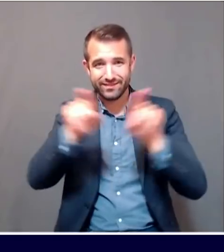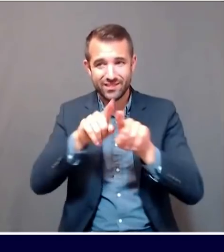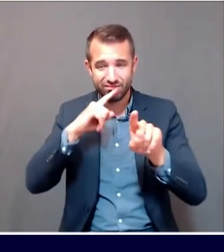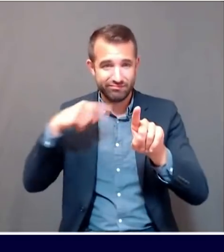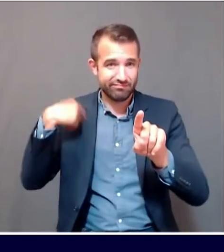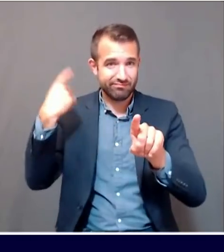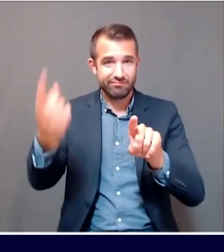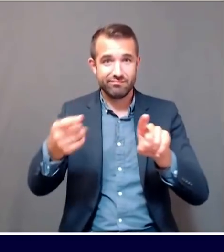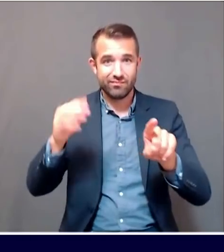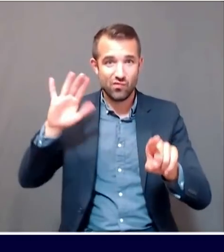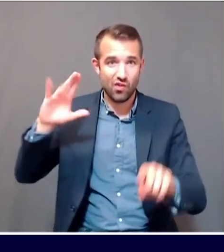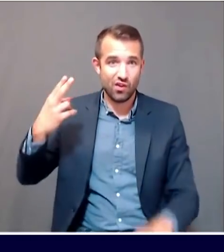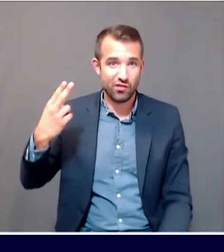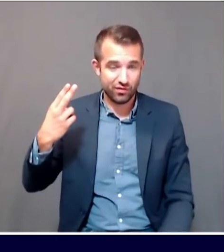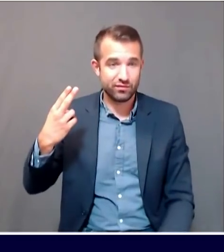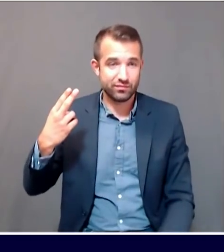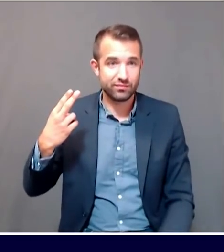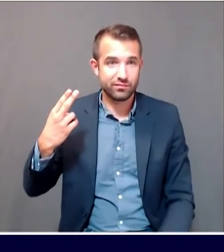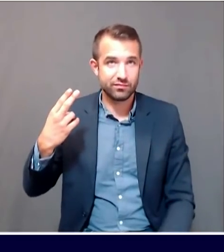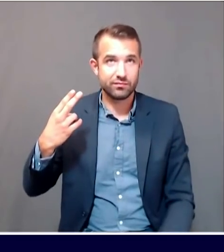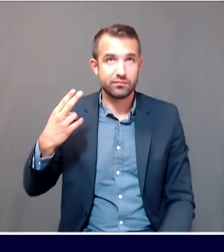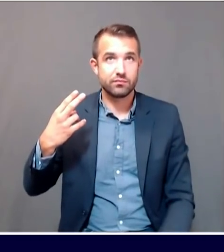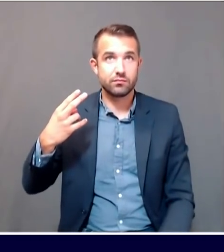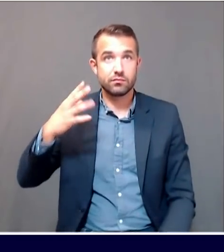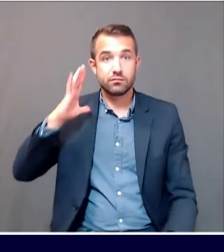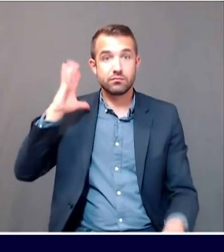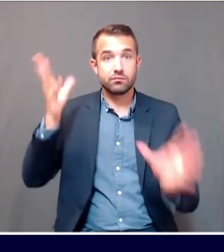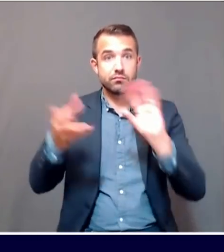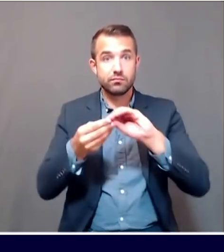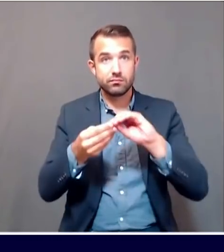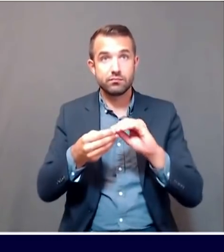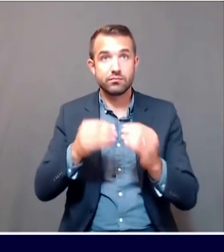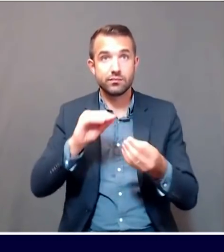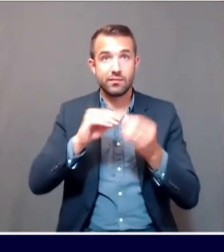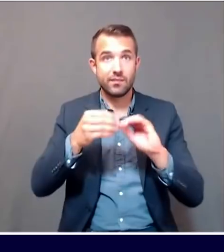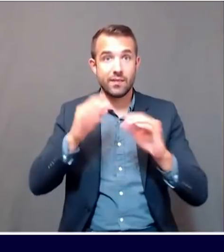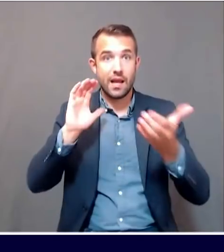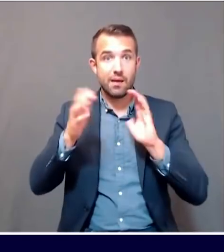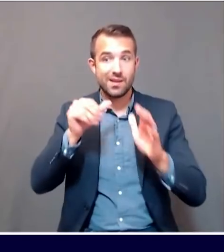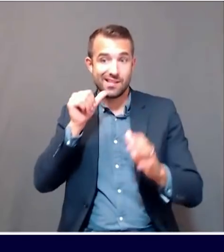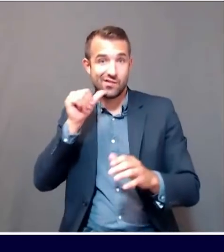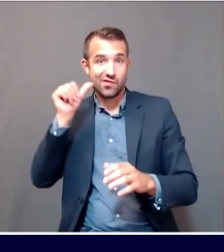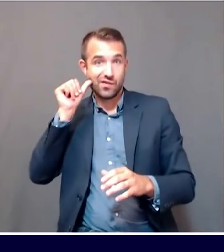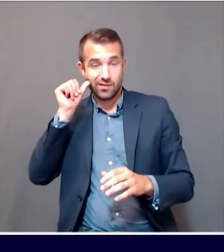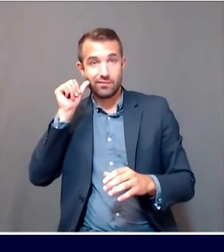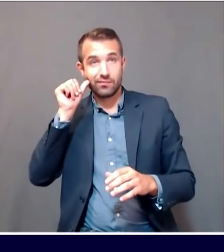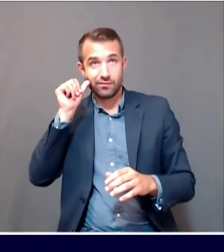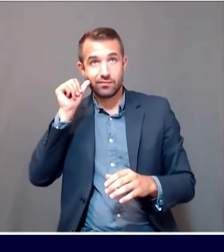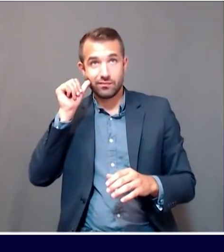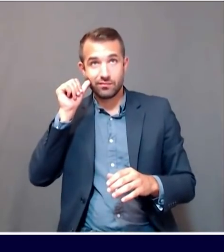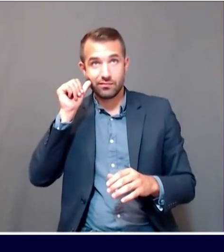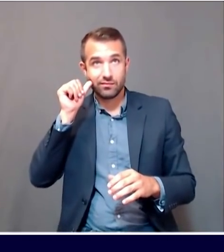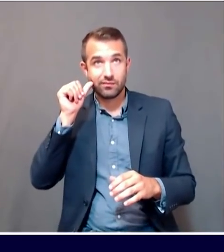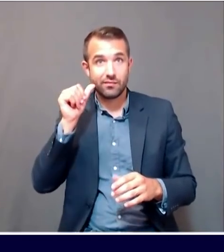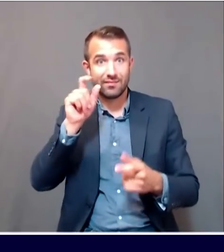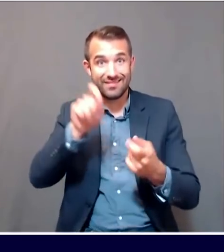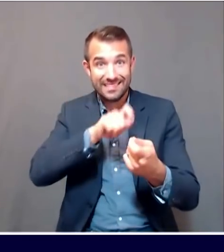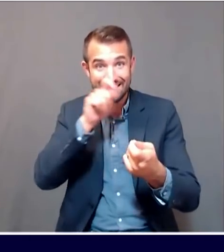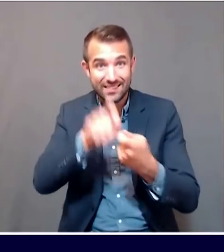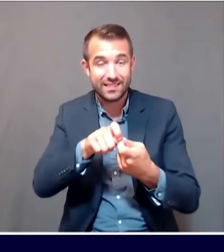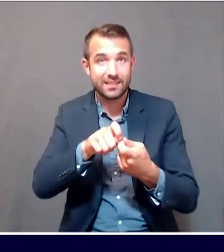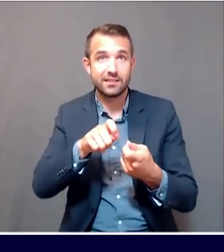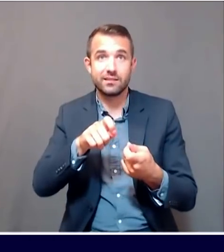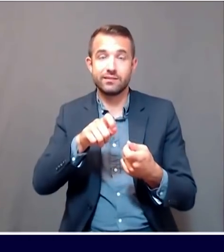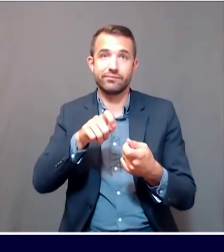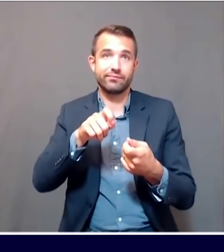talk about the total number that's changed since yesterday, and then the various individual breakdowns that go into that,